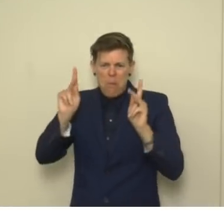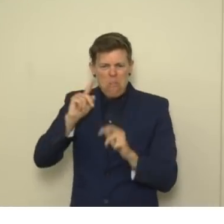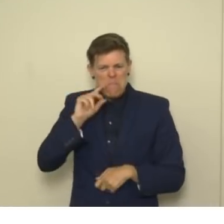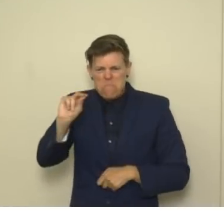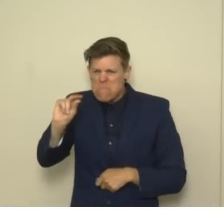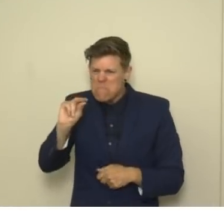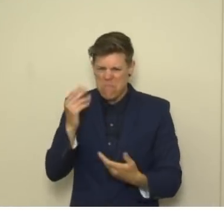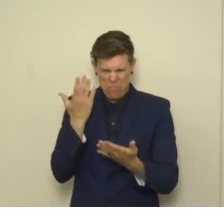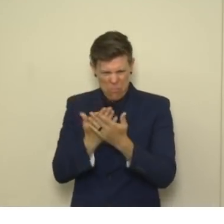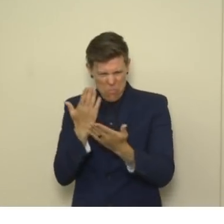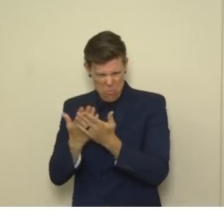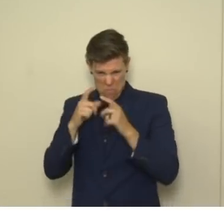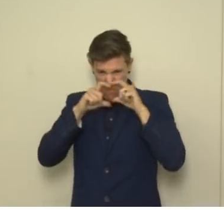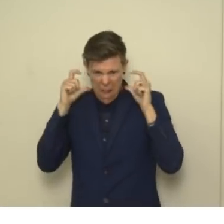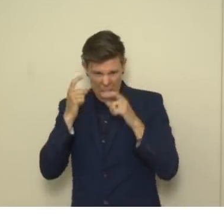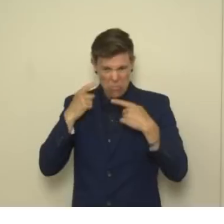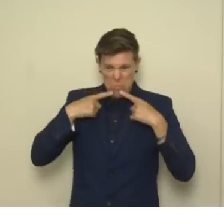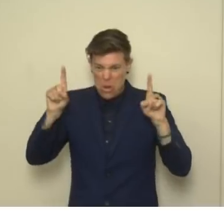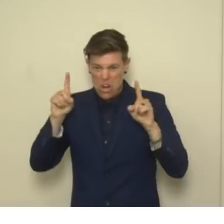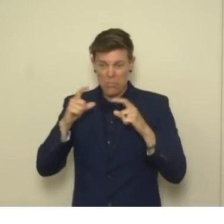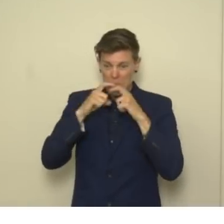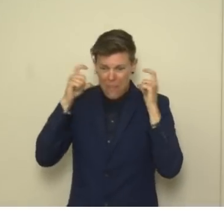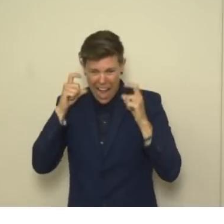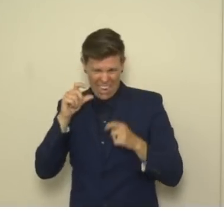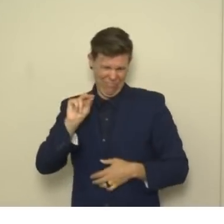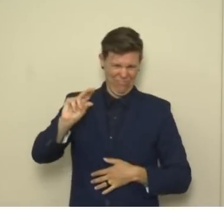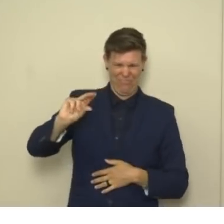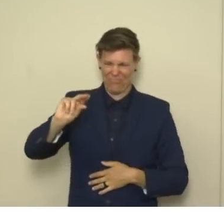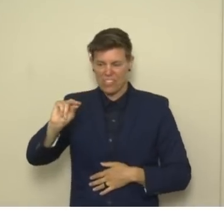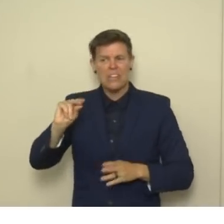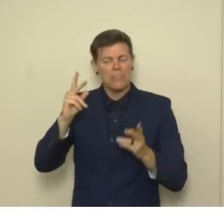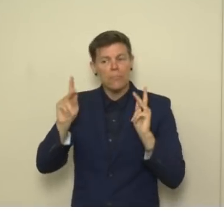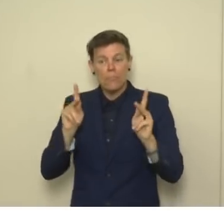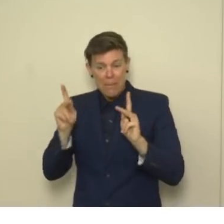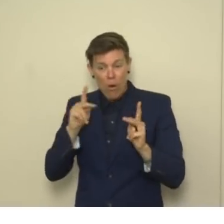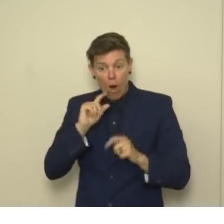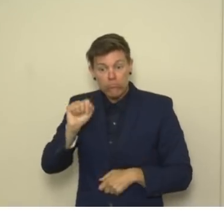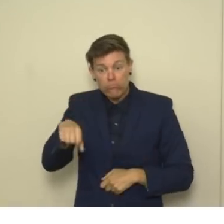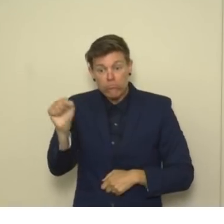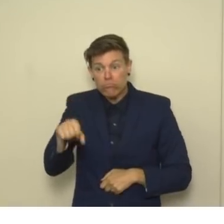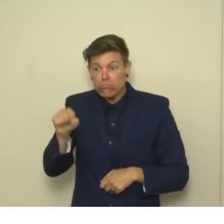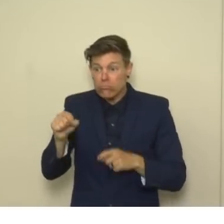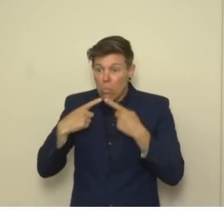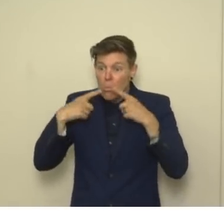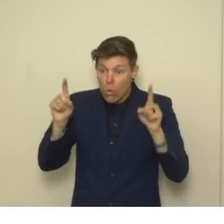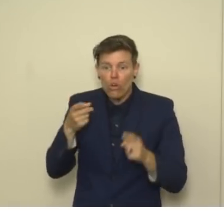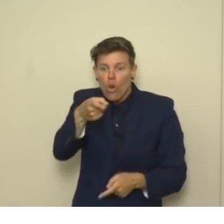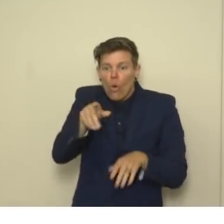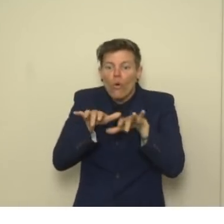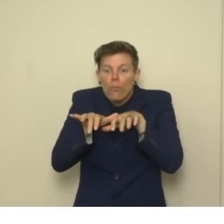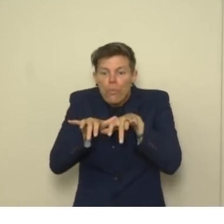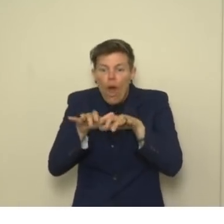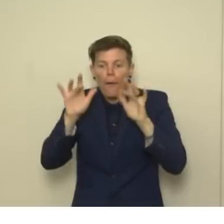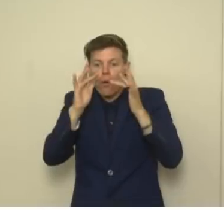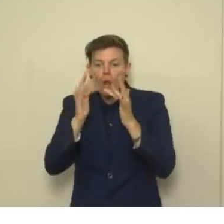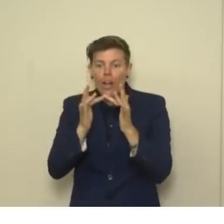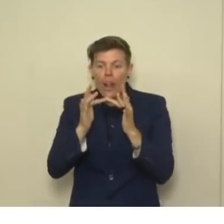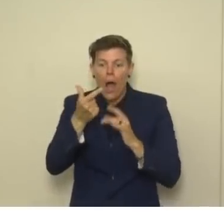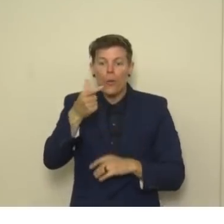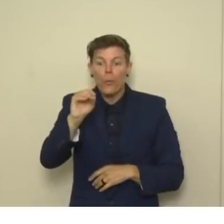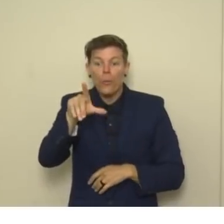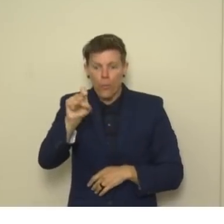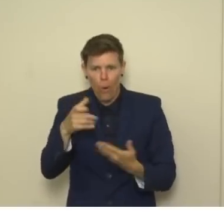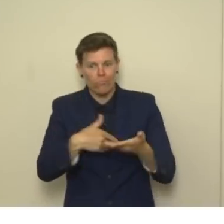agreement. If you're interested, Google it. Also, Sunday morning, 4 people sent me a video, we're on the next slide